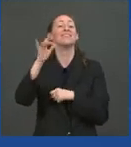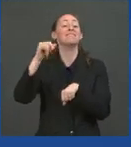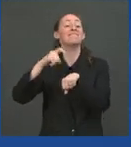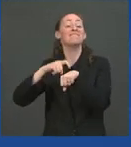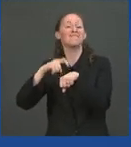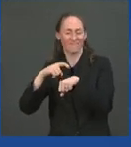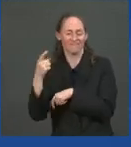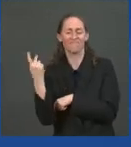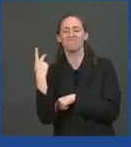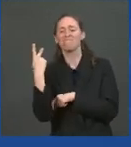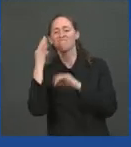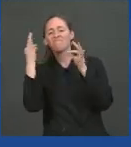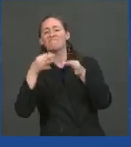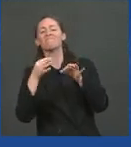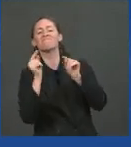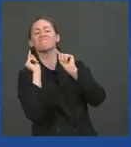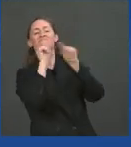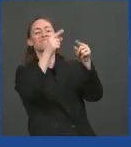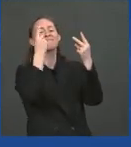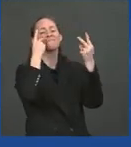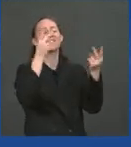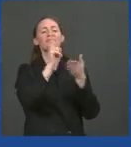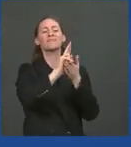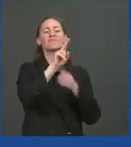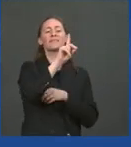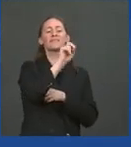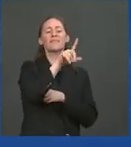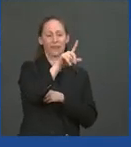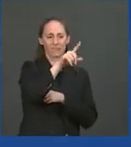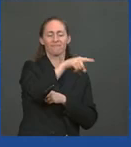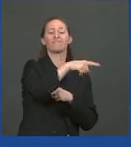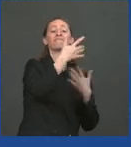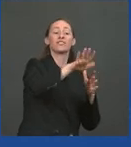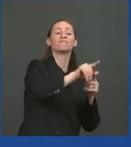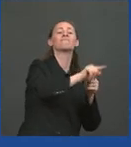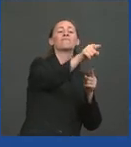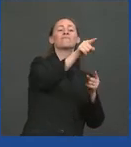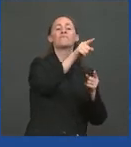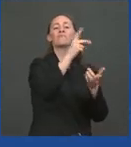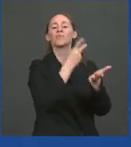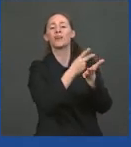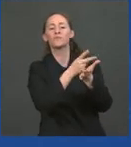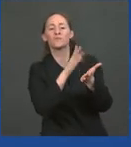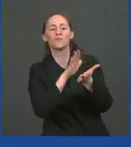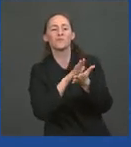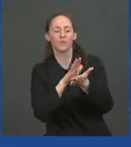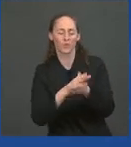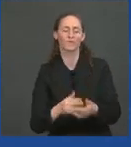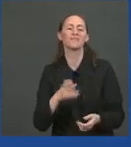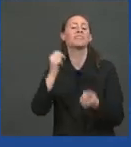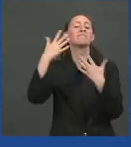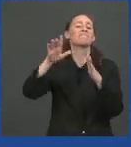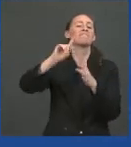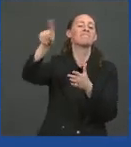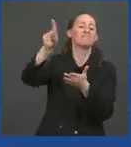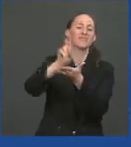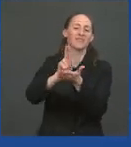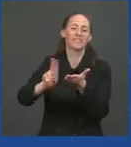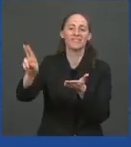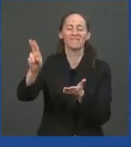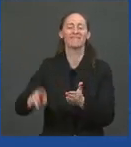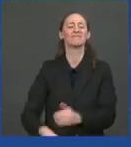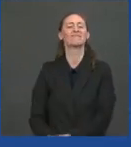on to Villanova grad school, and I went to Syracuse Law School. In 2016, we went to the Final Four to watch our